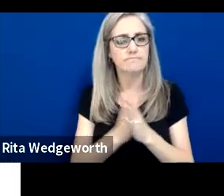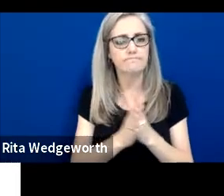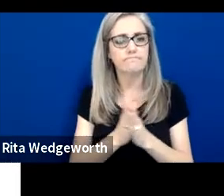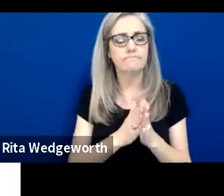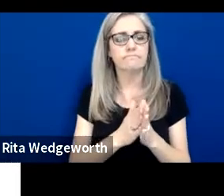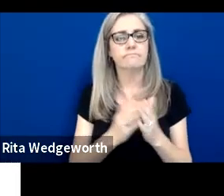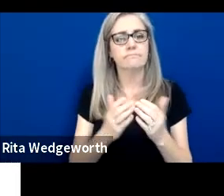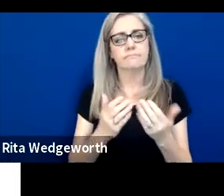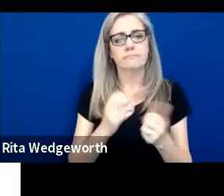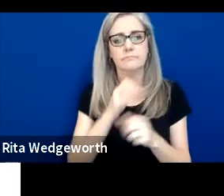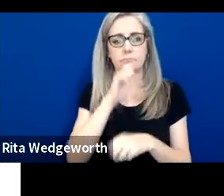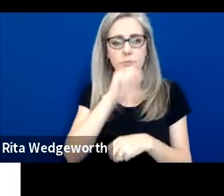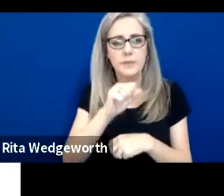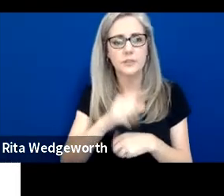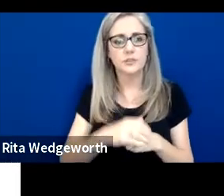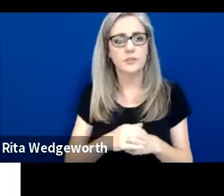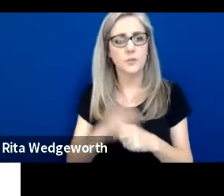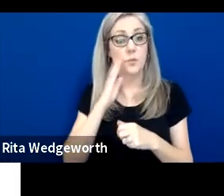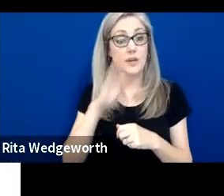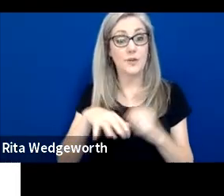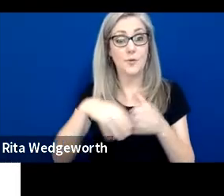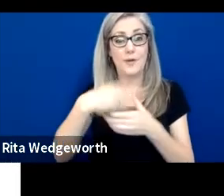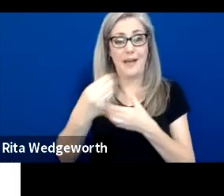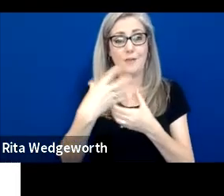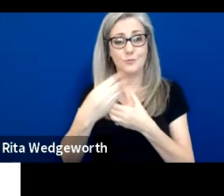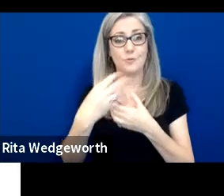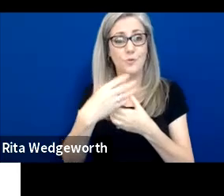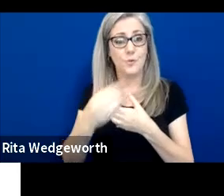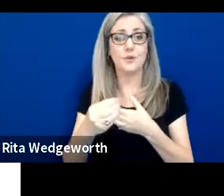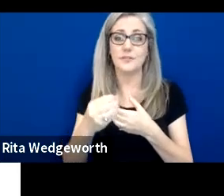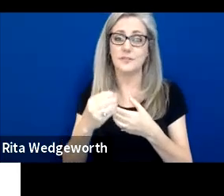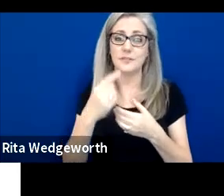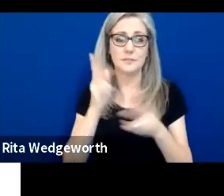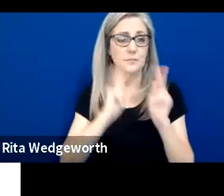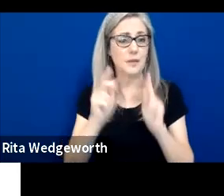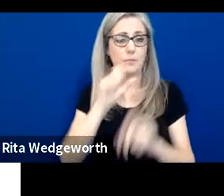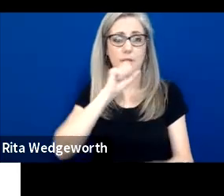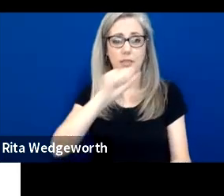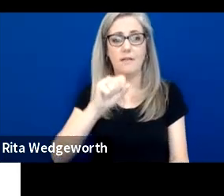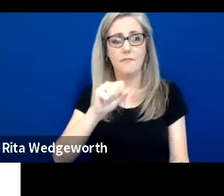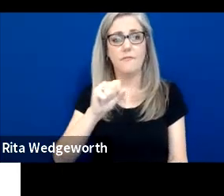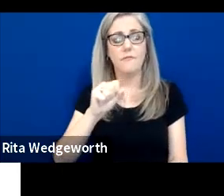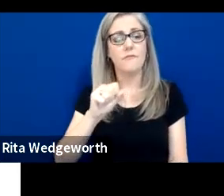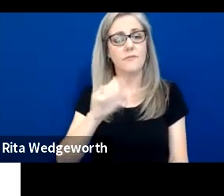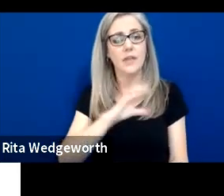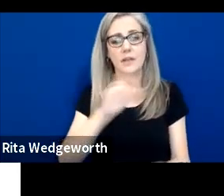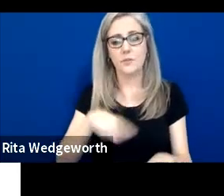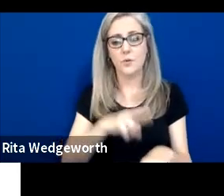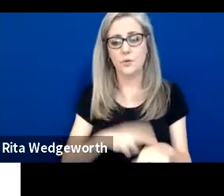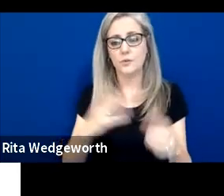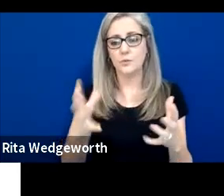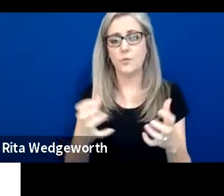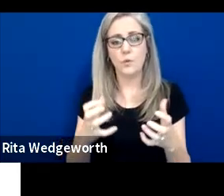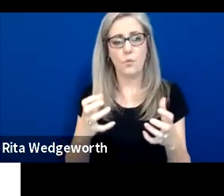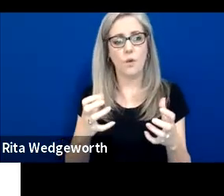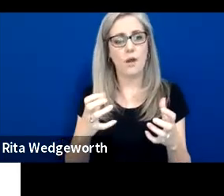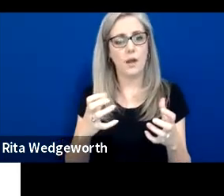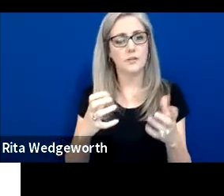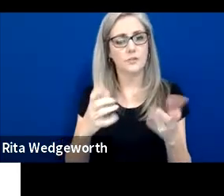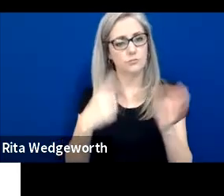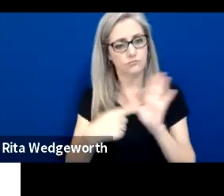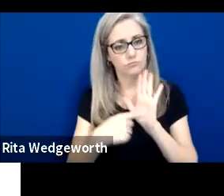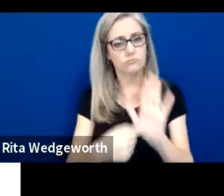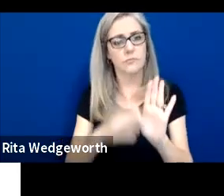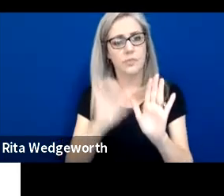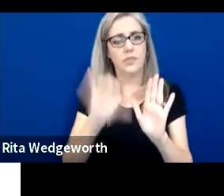we know that the outdoors is one of those, and I really, of course, want to bring that through in